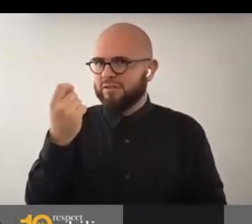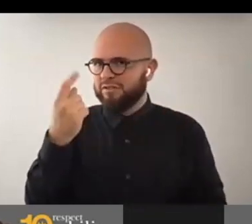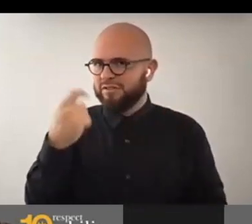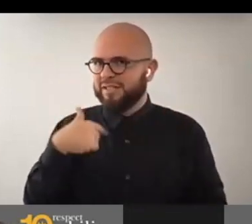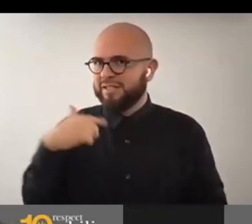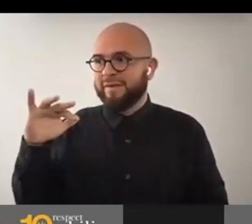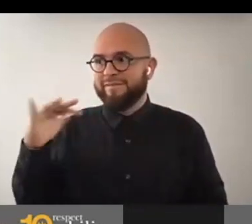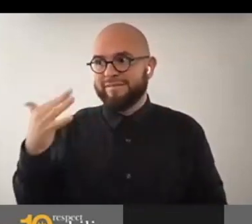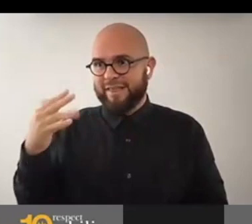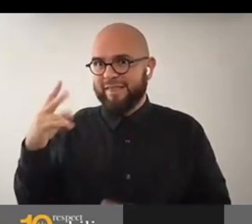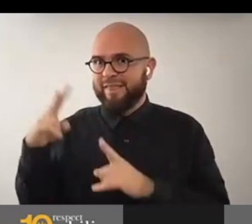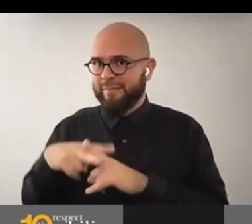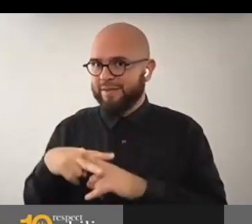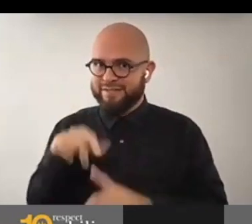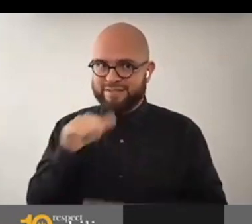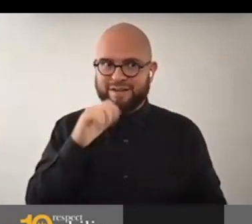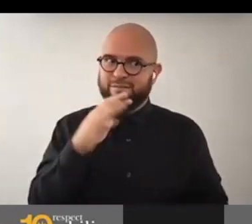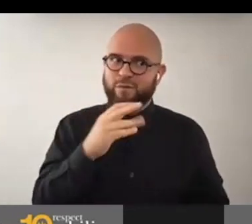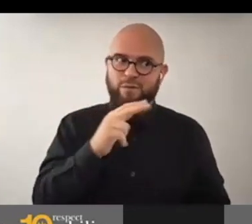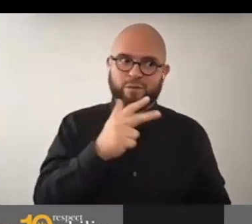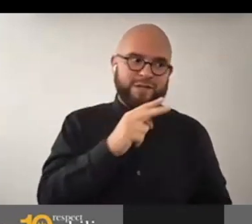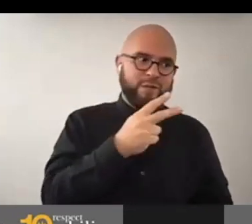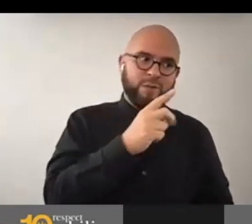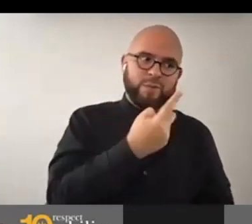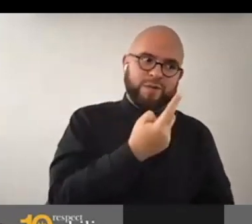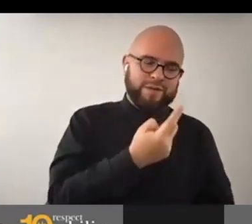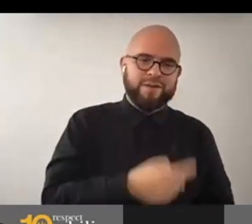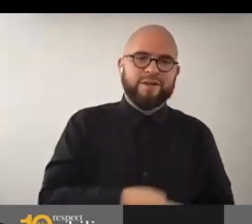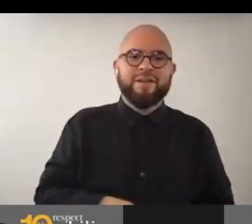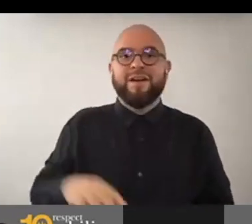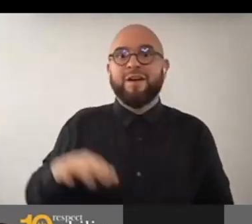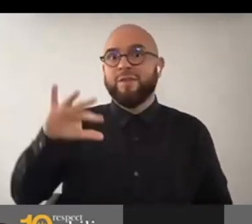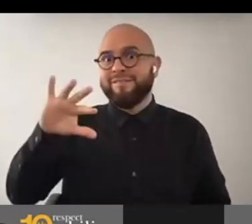previous 4, is spend extra time